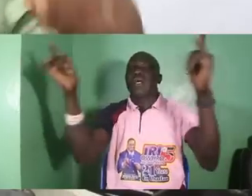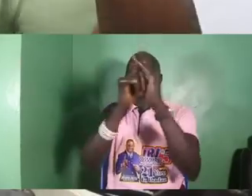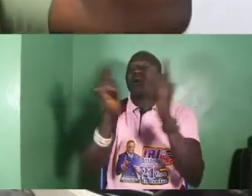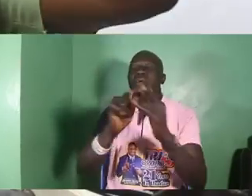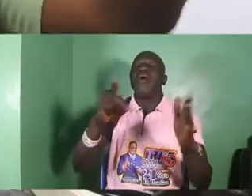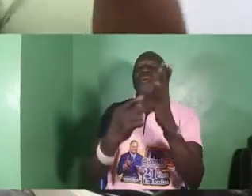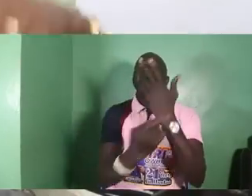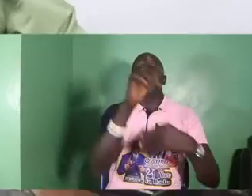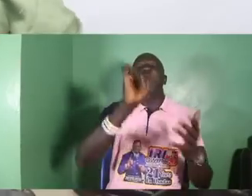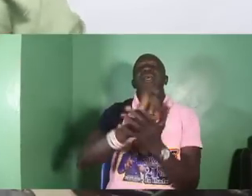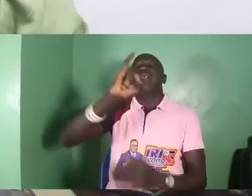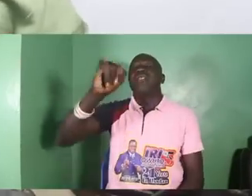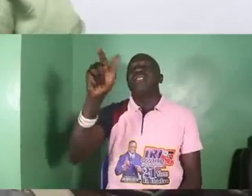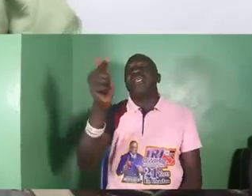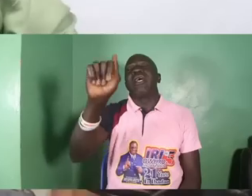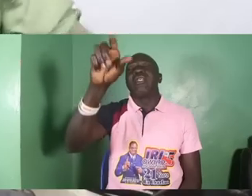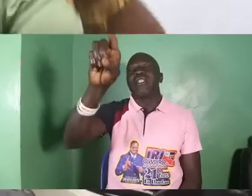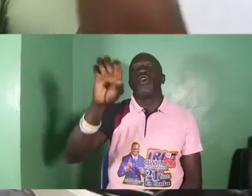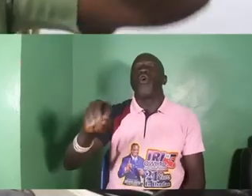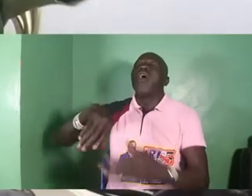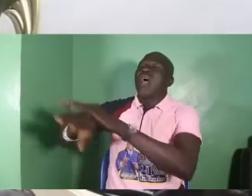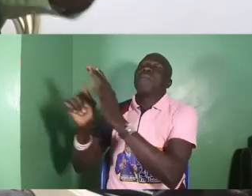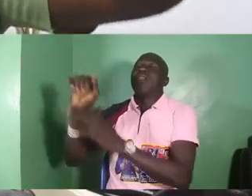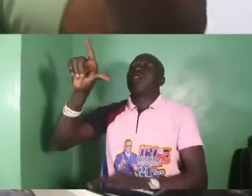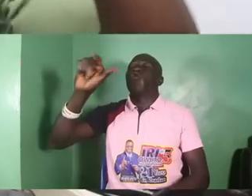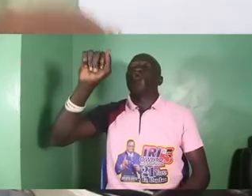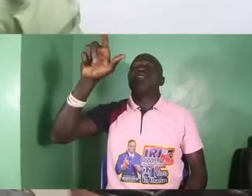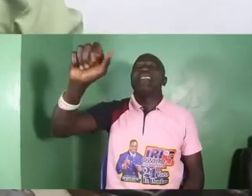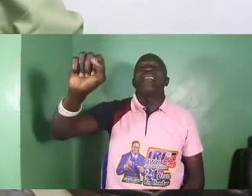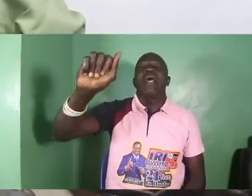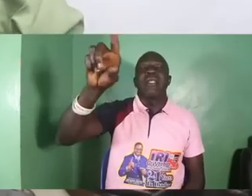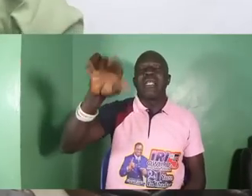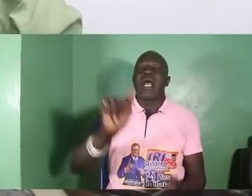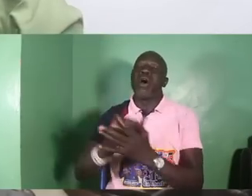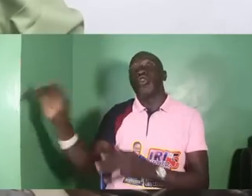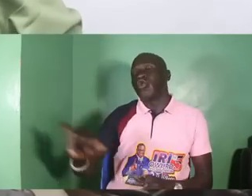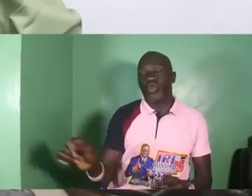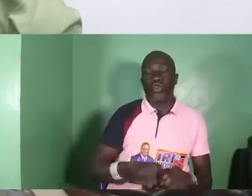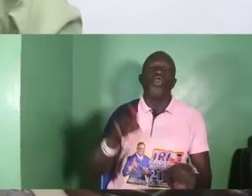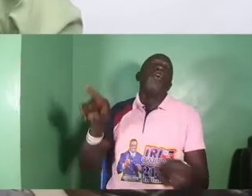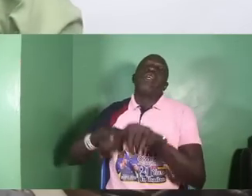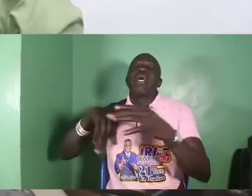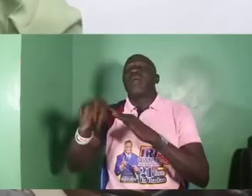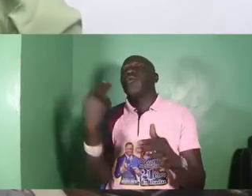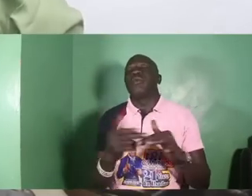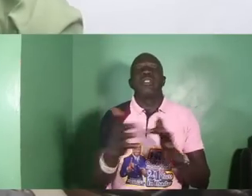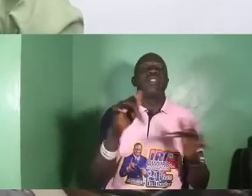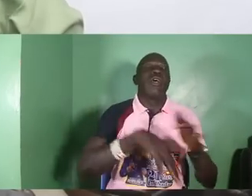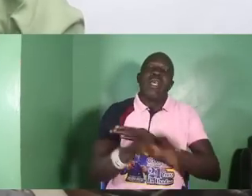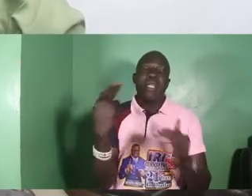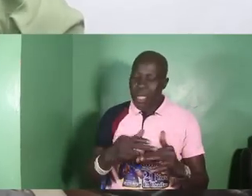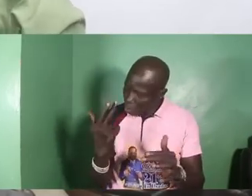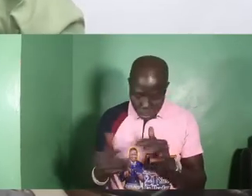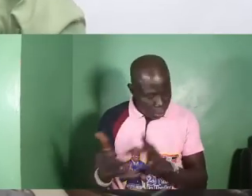me o wa ni gado o wa ni lusada lusada o se so bakana rumi na ha se ti